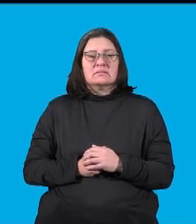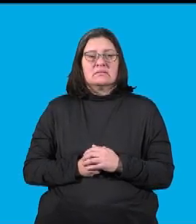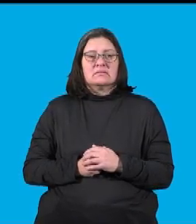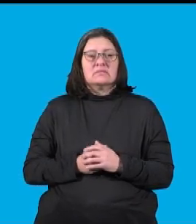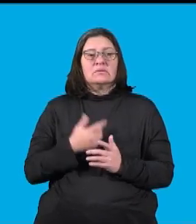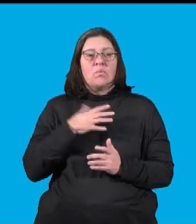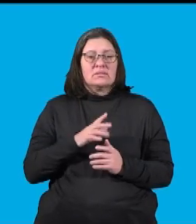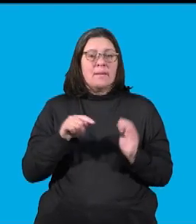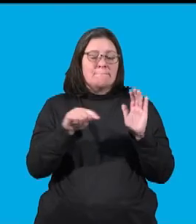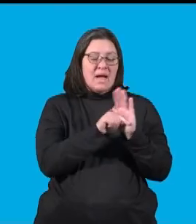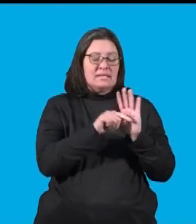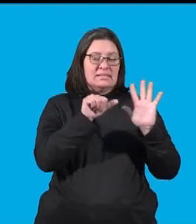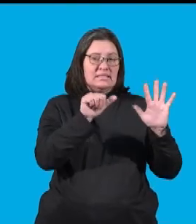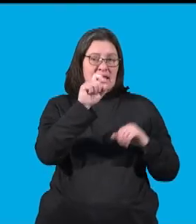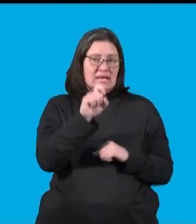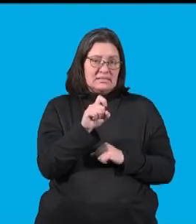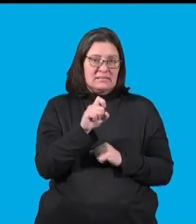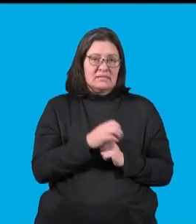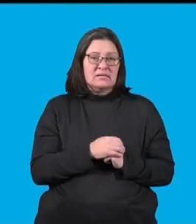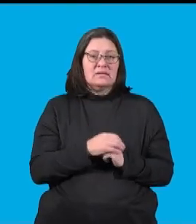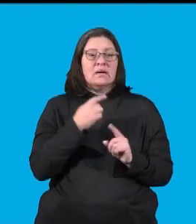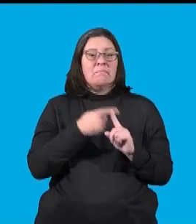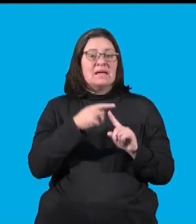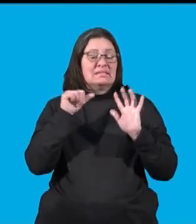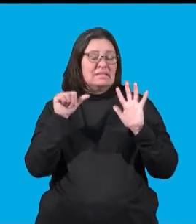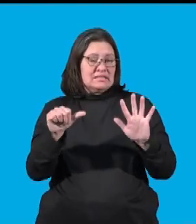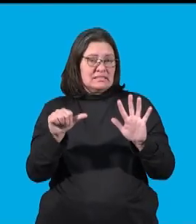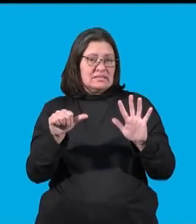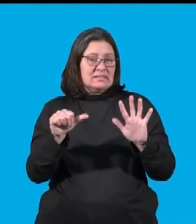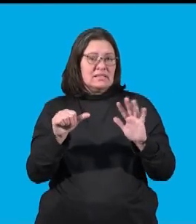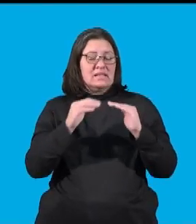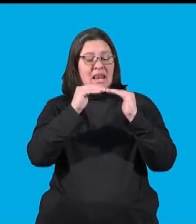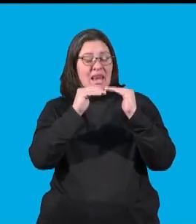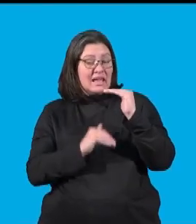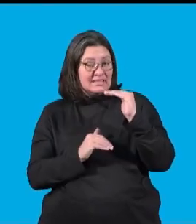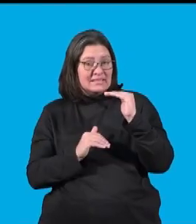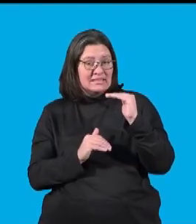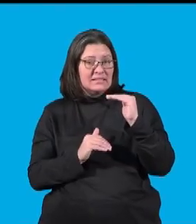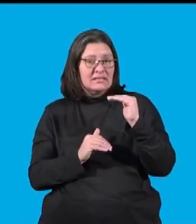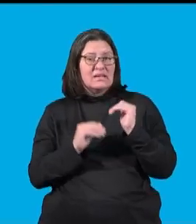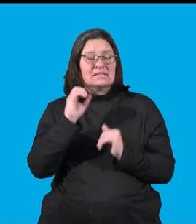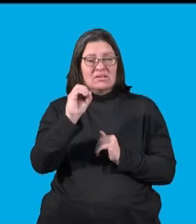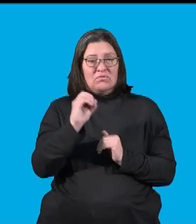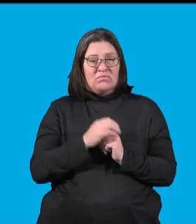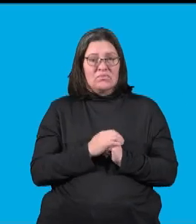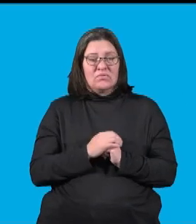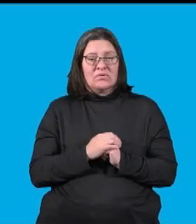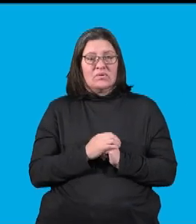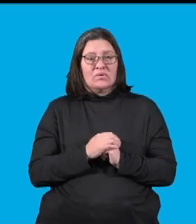We're looking for where minus 6x plus 6 is less